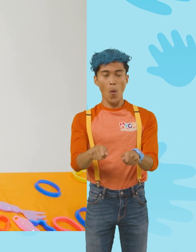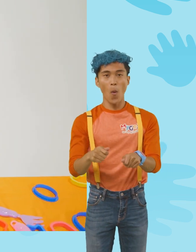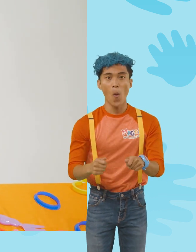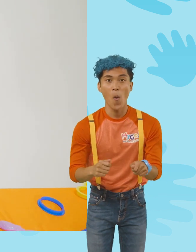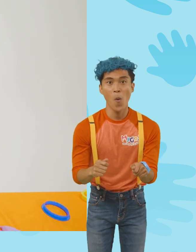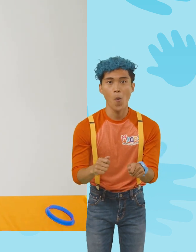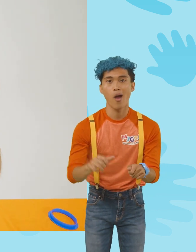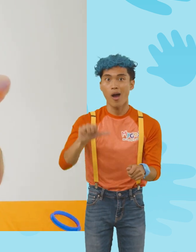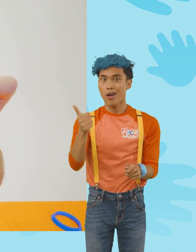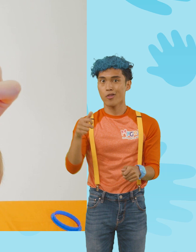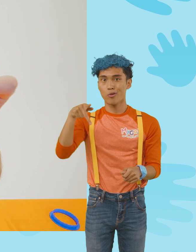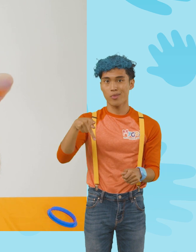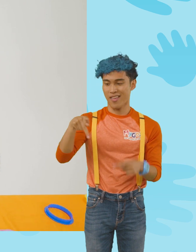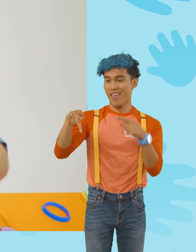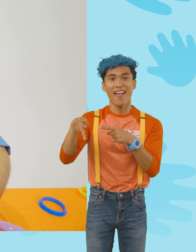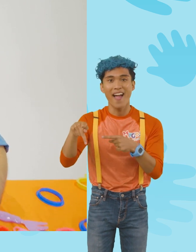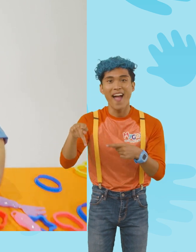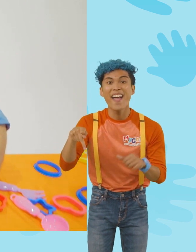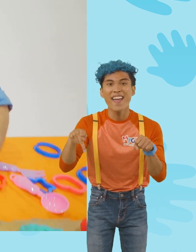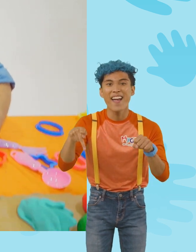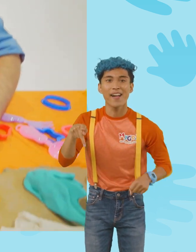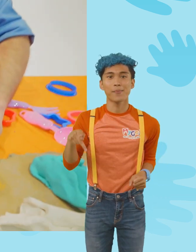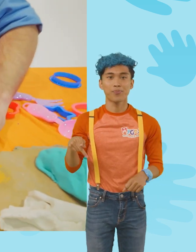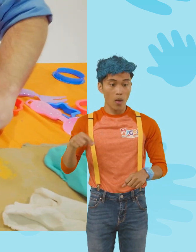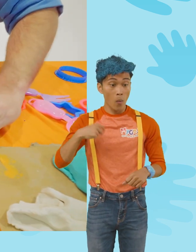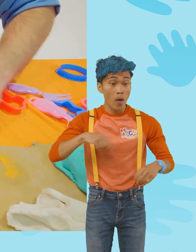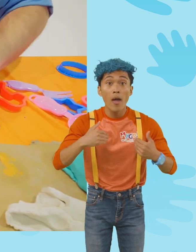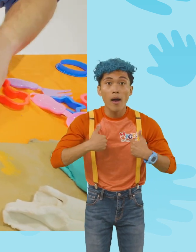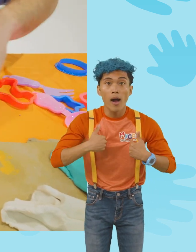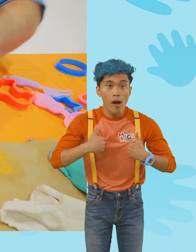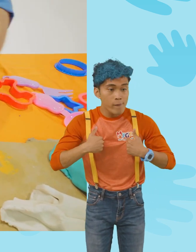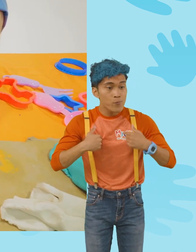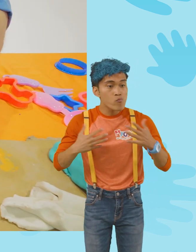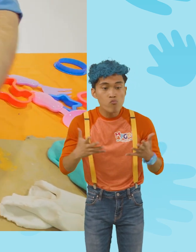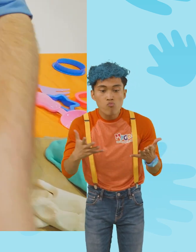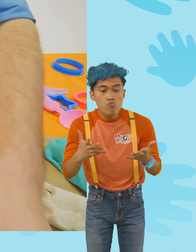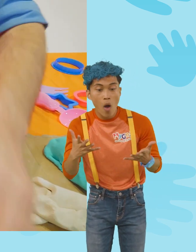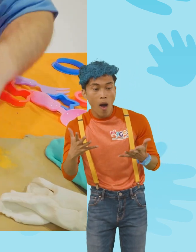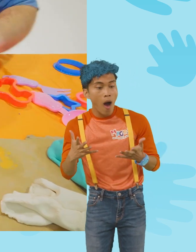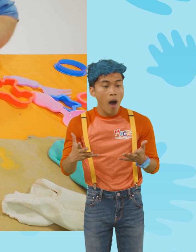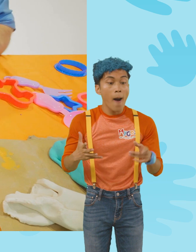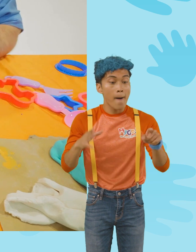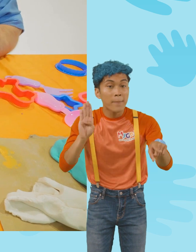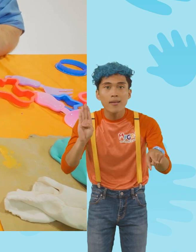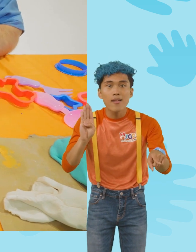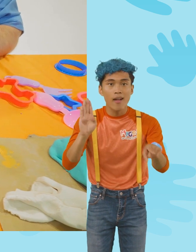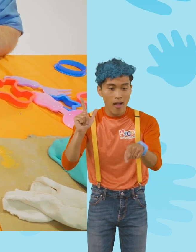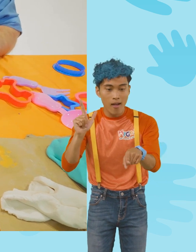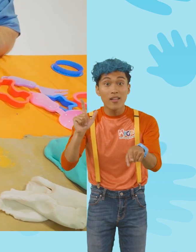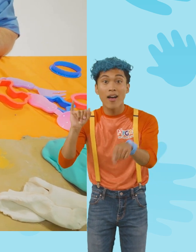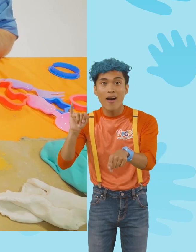Ooh, another P. Yeah. So we got, here we go. We got B,